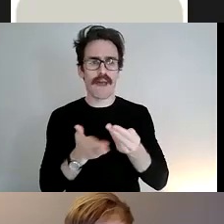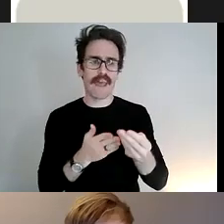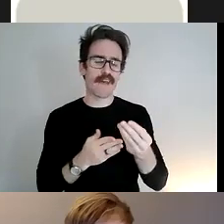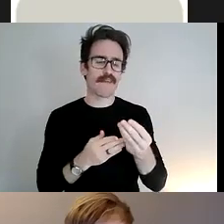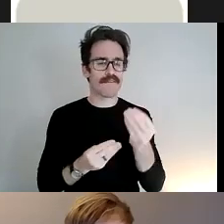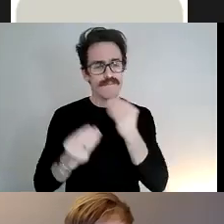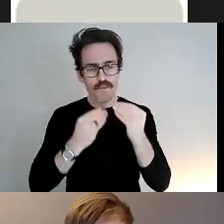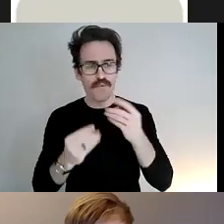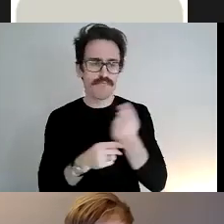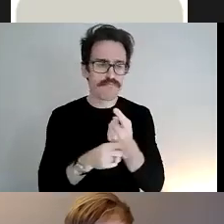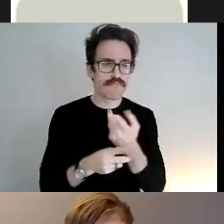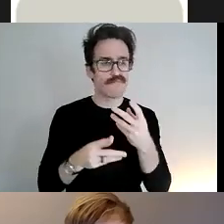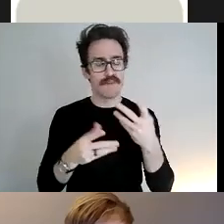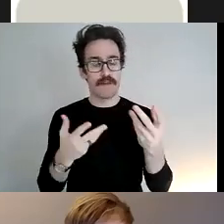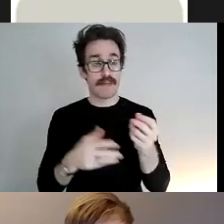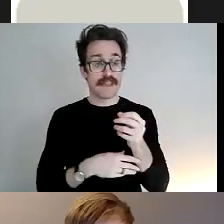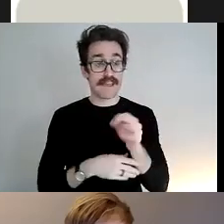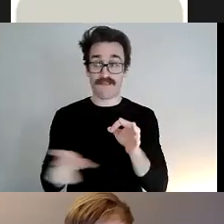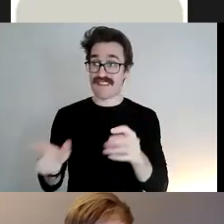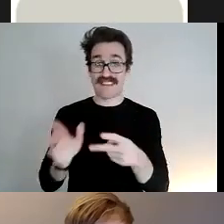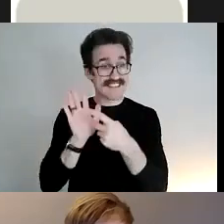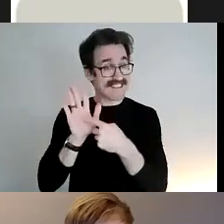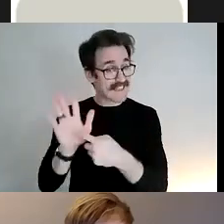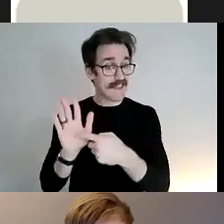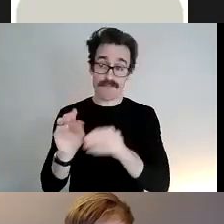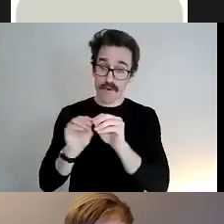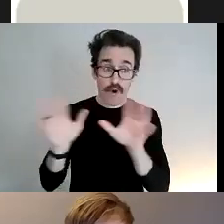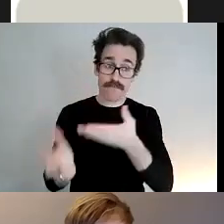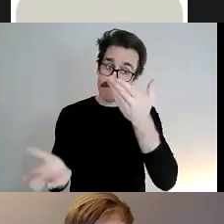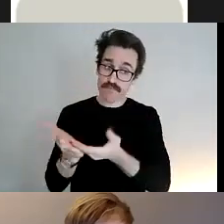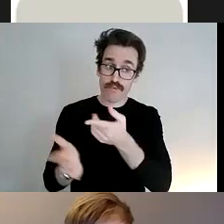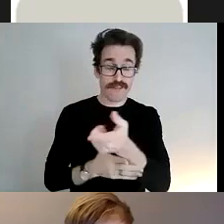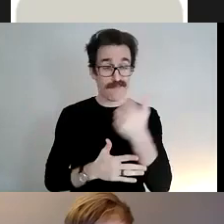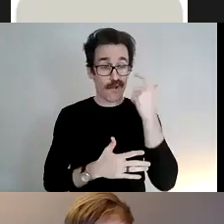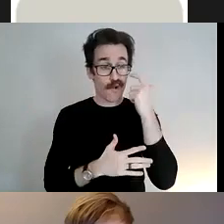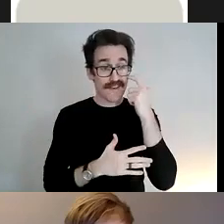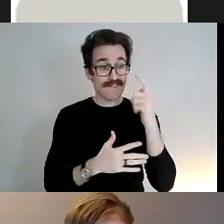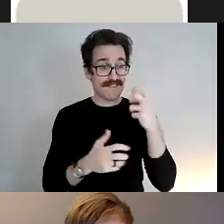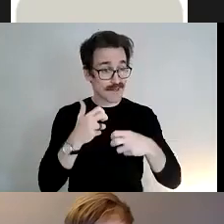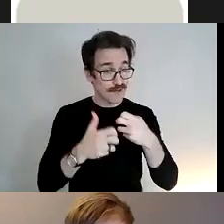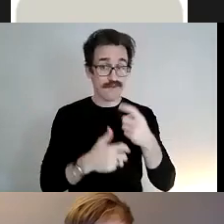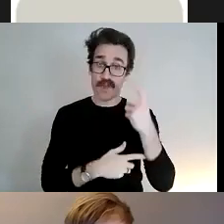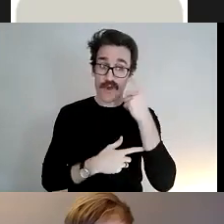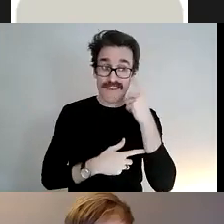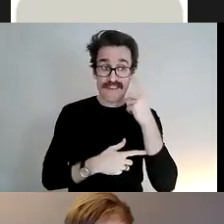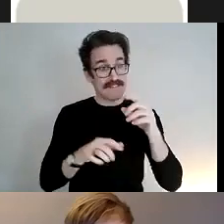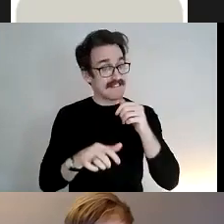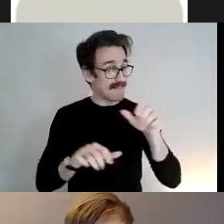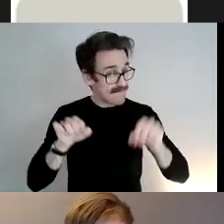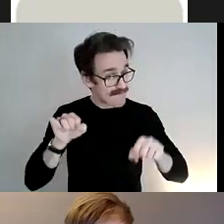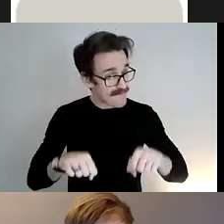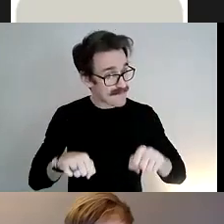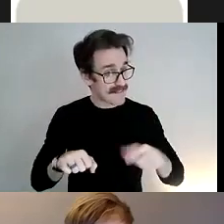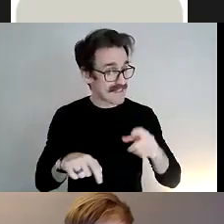for them. But unless there's cognitive incapacity that affects them in terms of serious risk, our office can't get involved. If